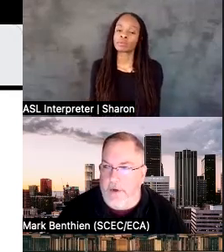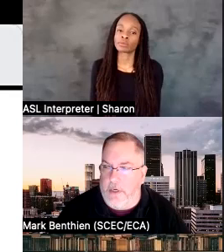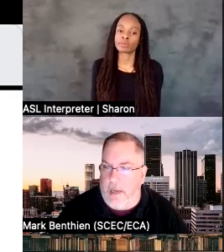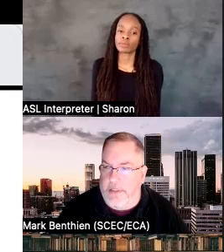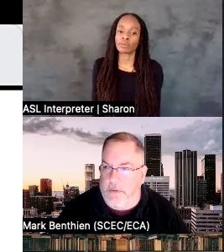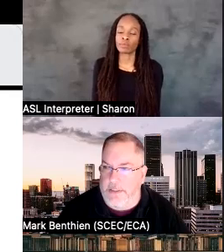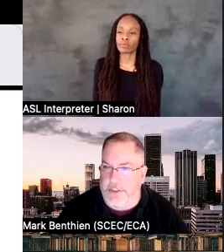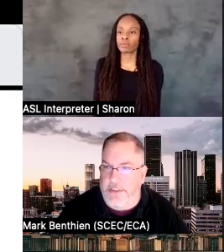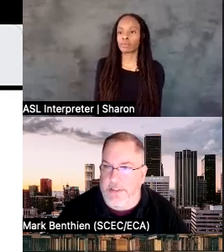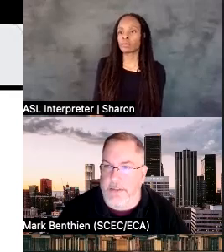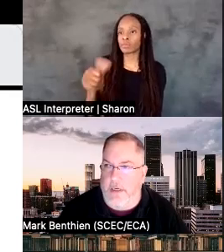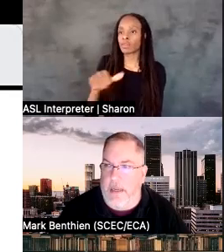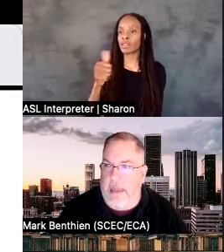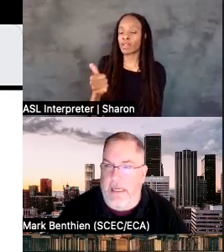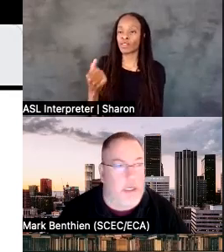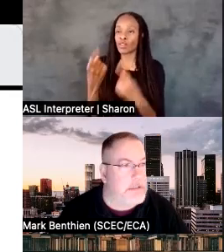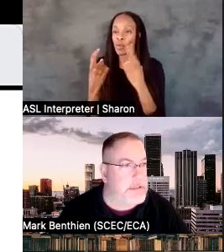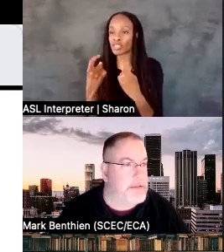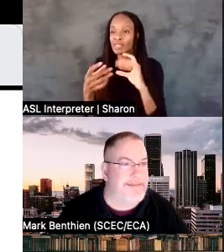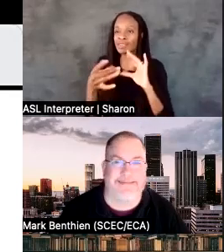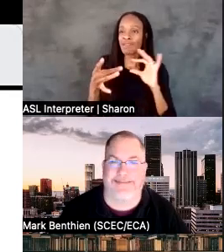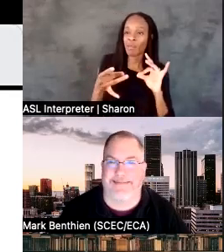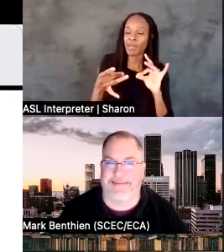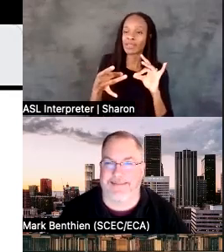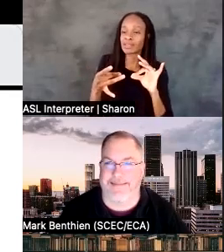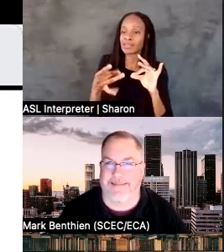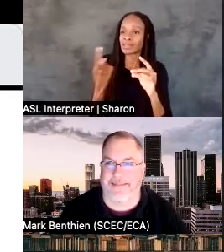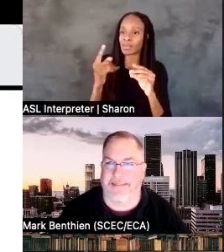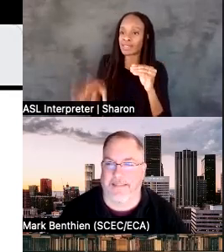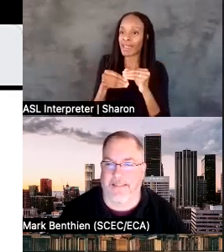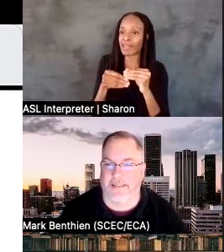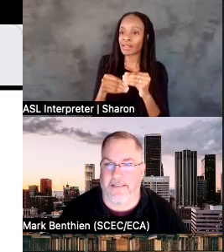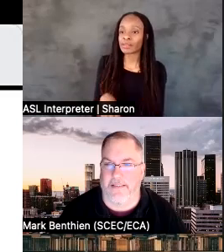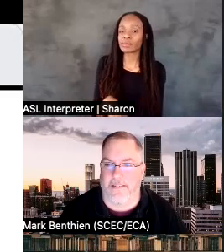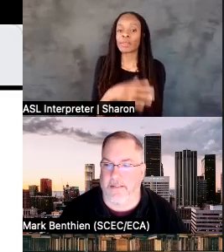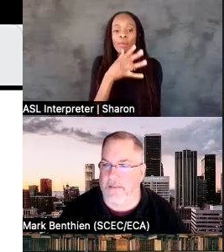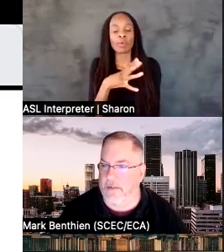Any other comments, questions, or add-ons? There was a